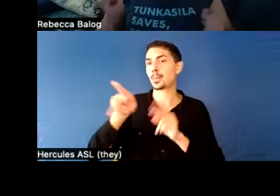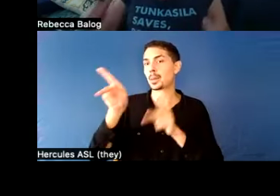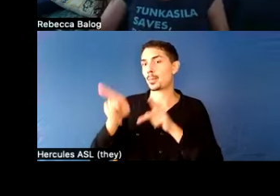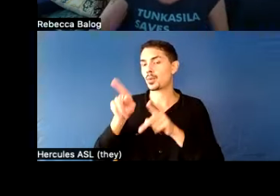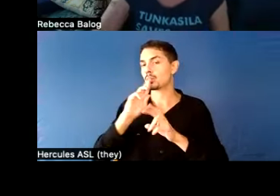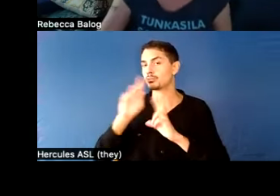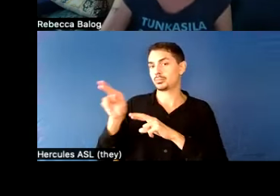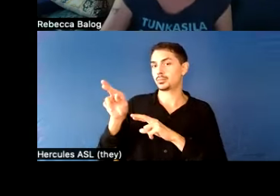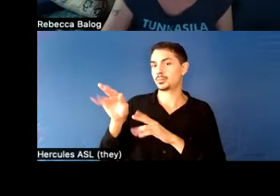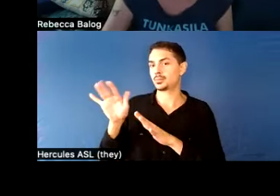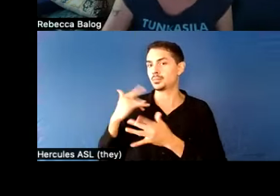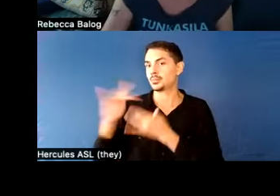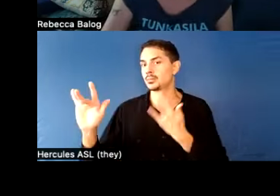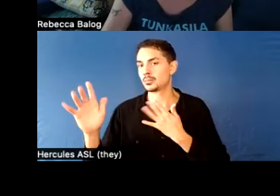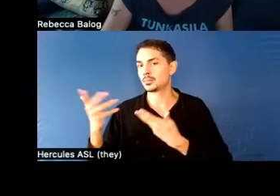Totally.